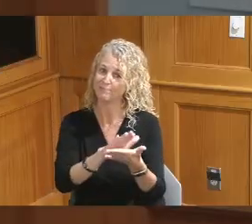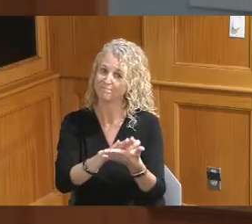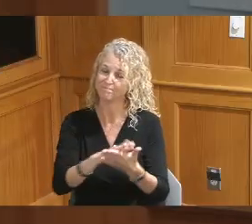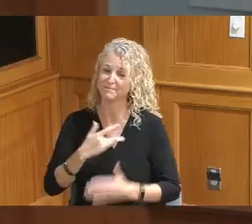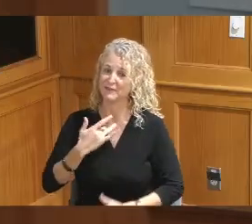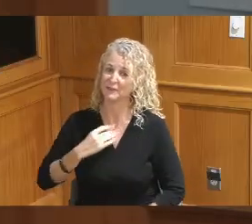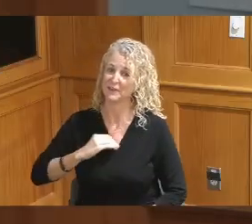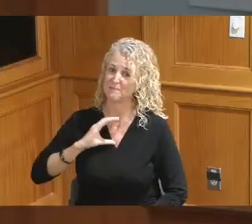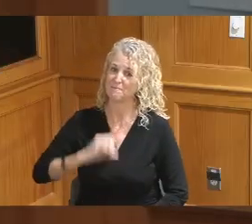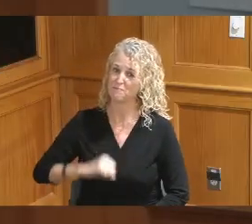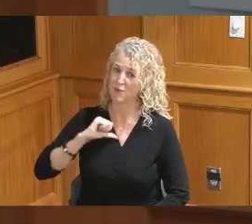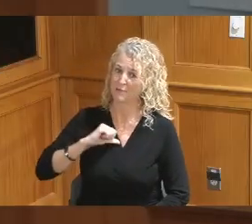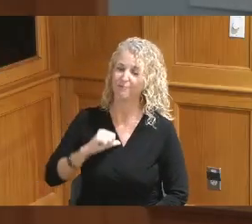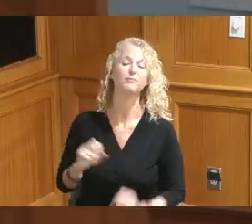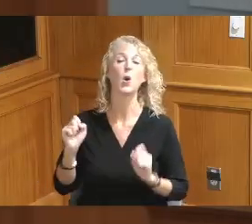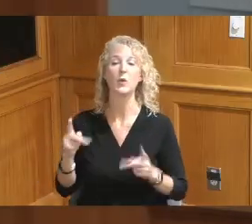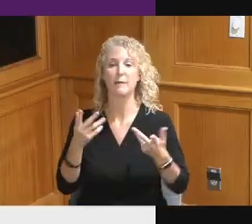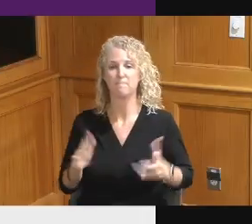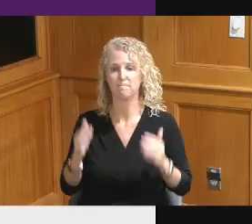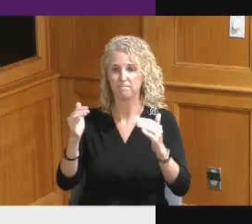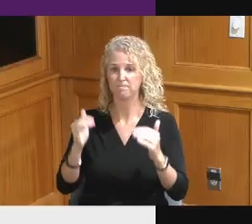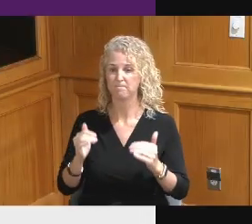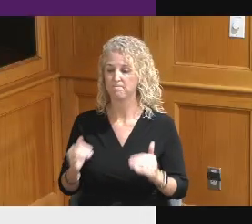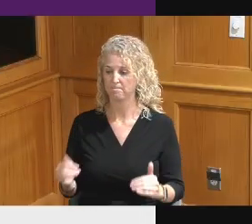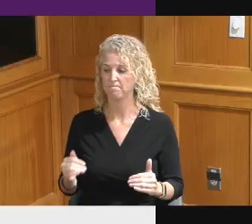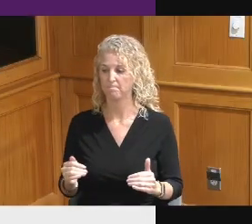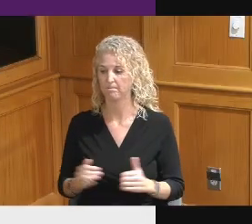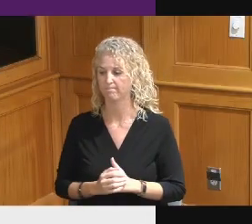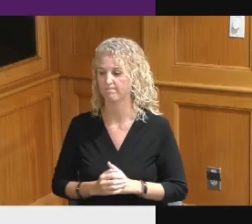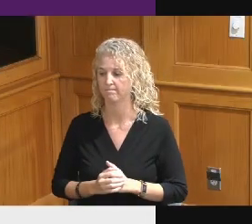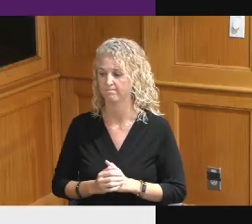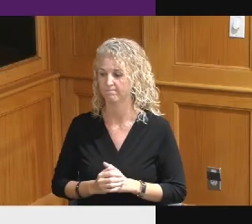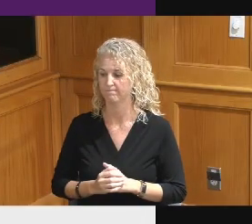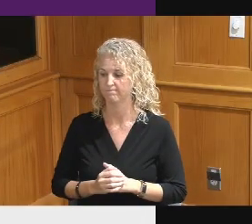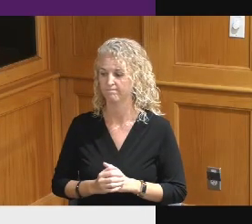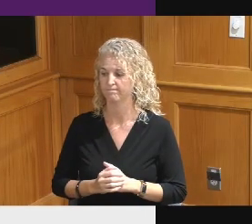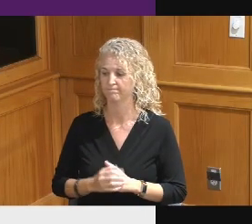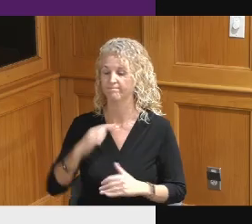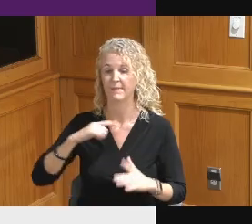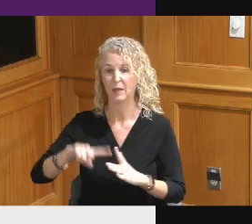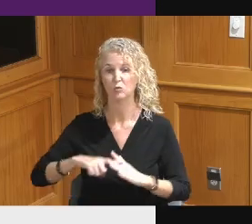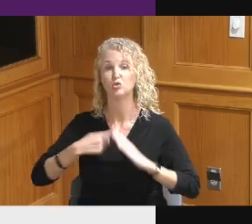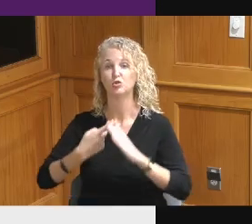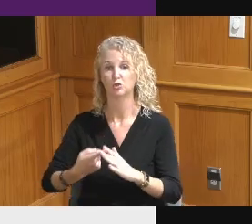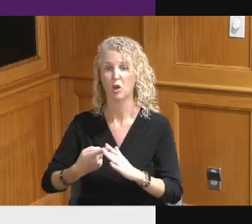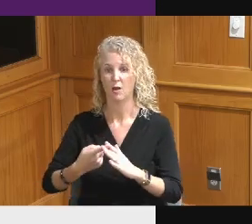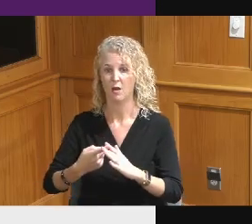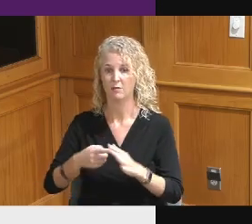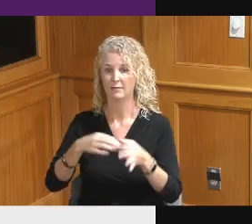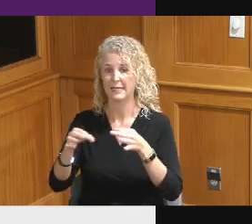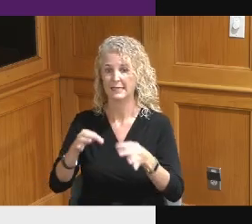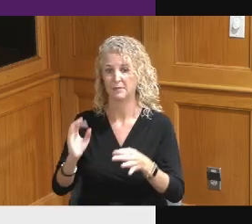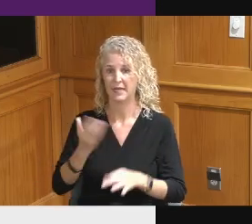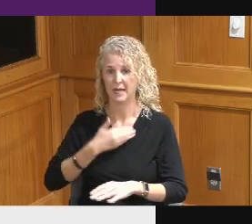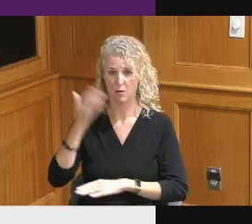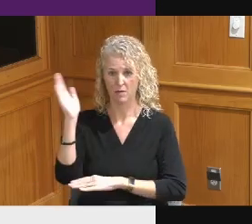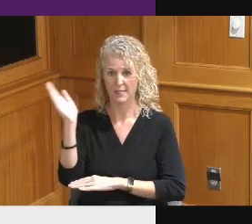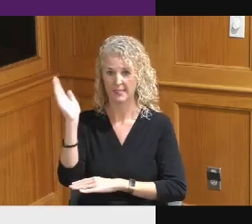applauded. Okay, with that, I will get into a little more of the